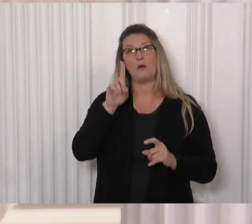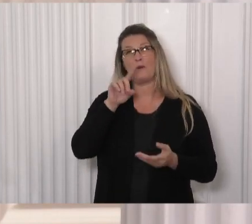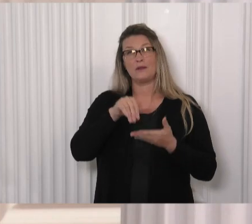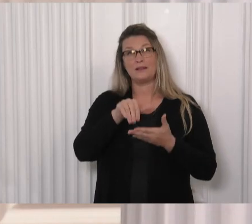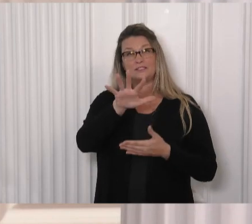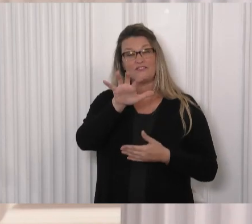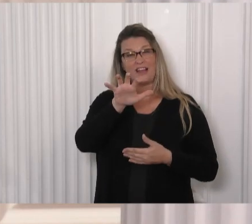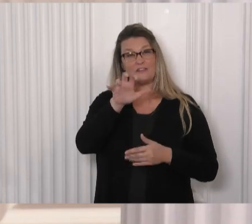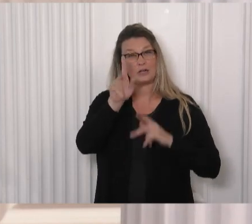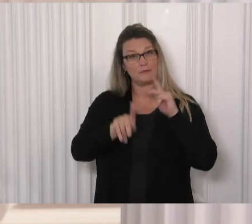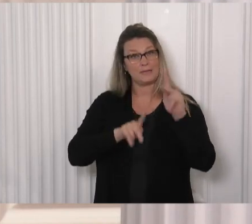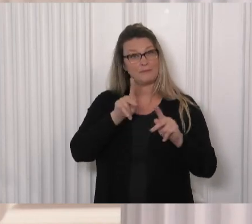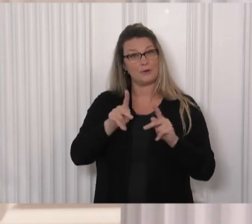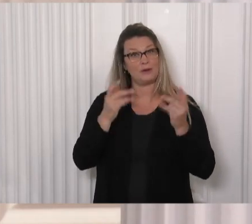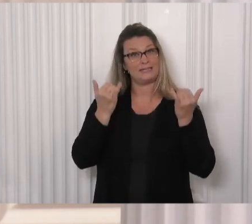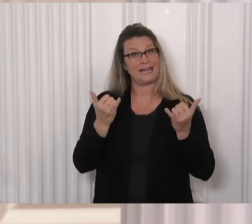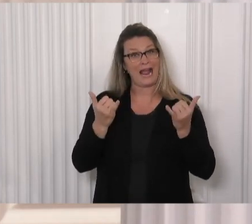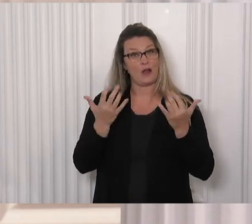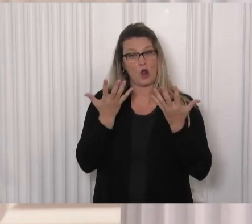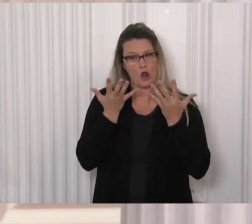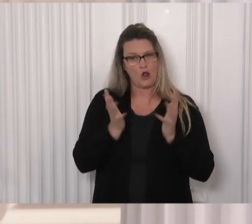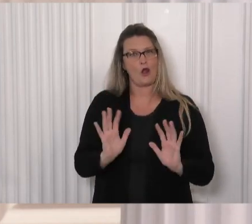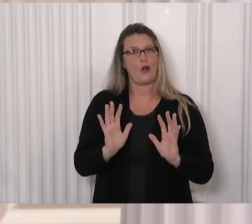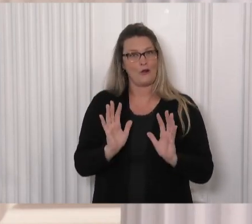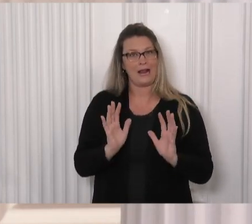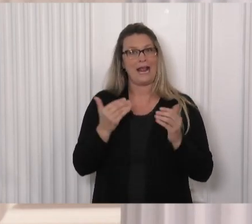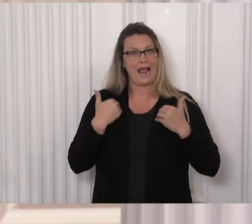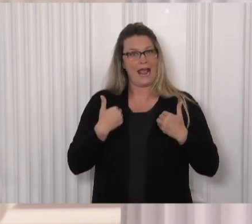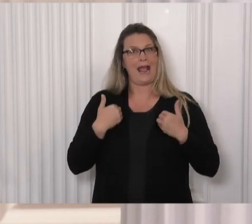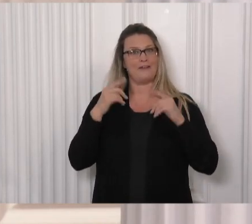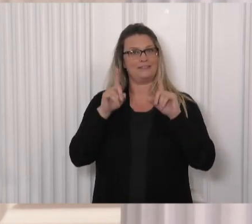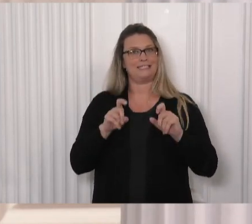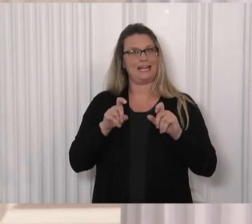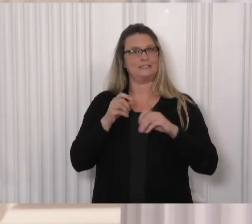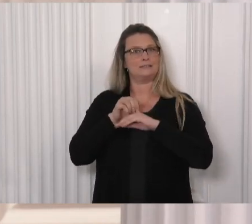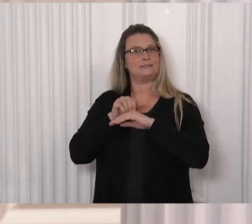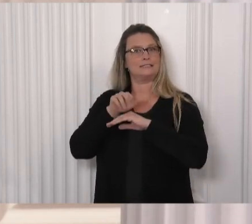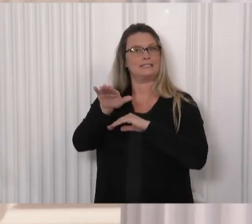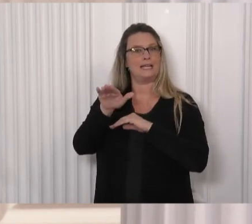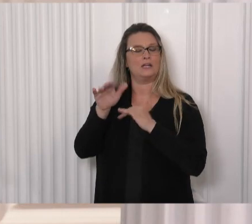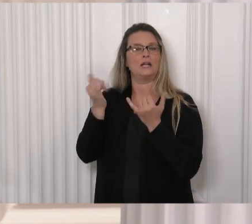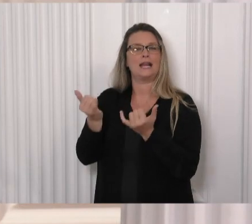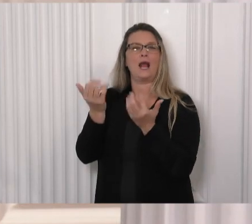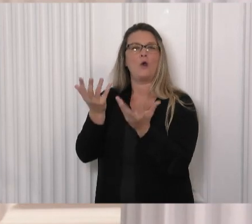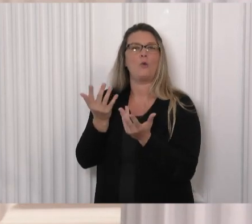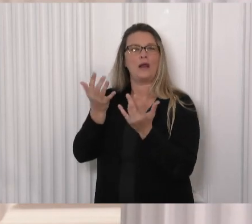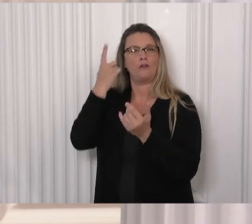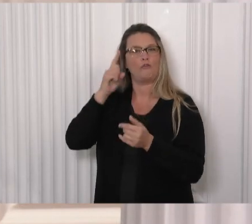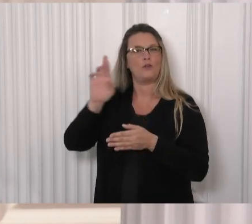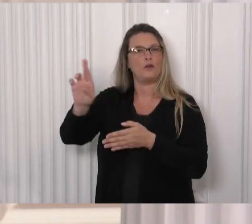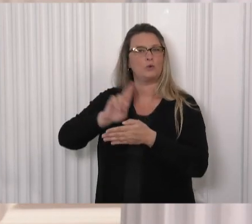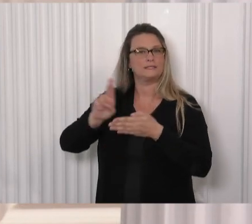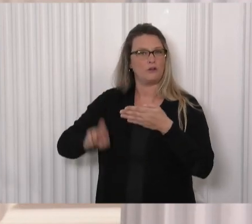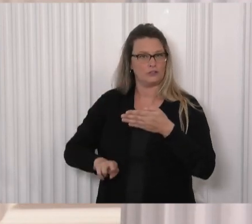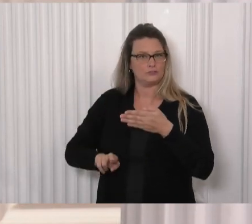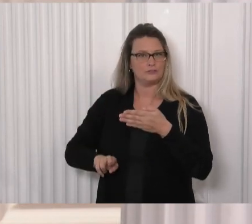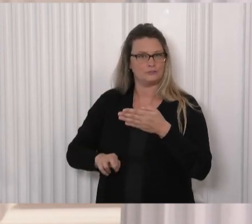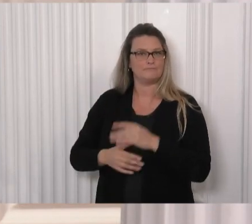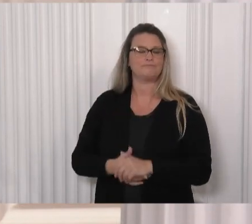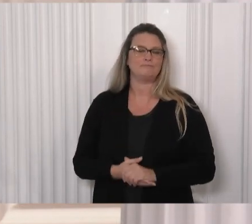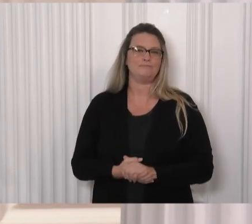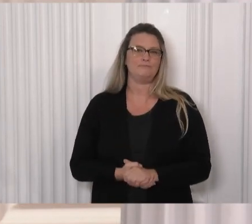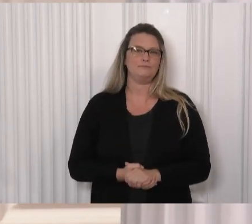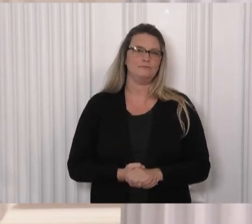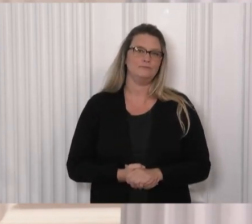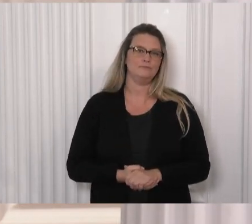people that now have had tests that have been submitted, and we're awaiting those results.